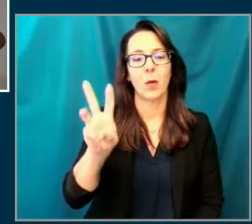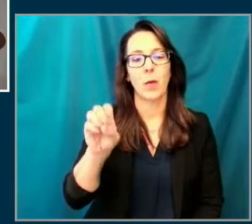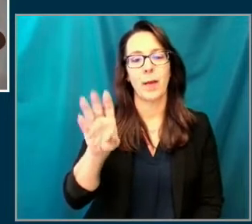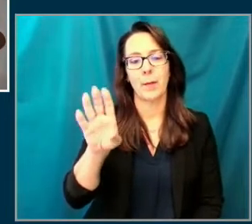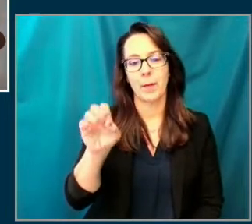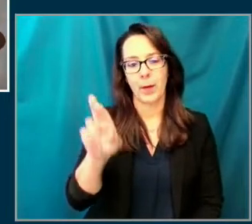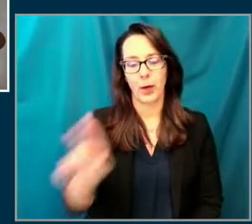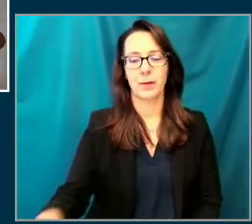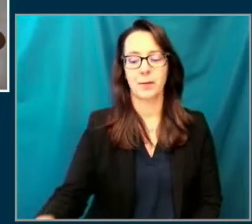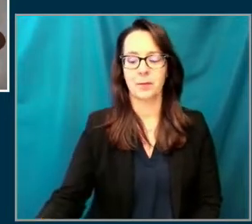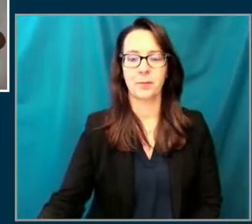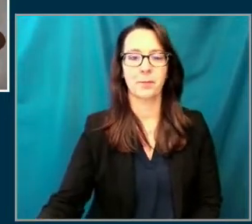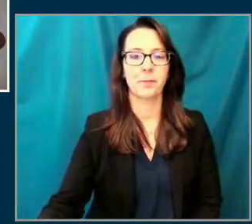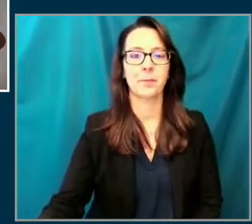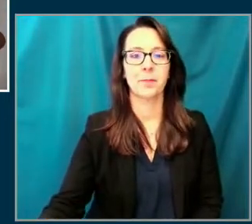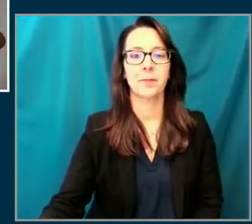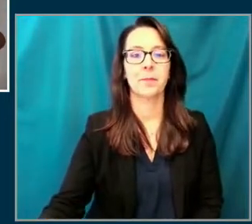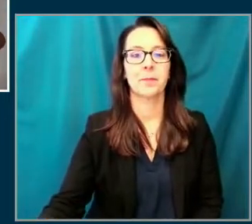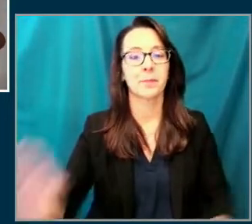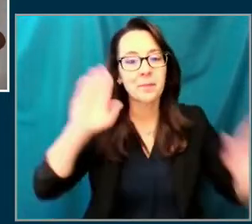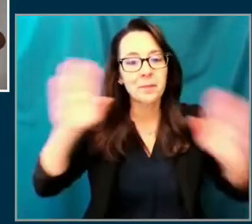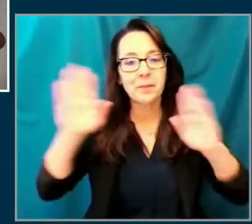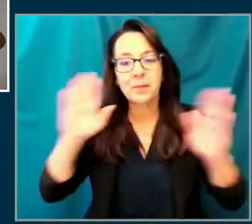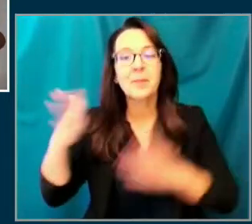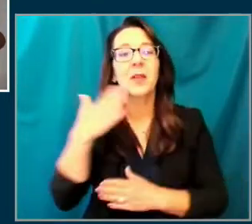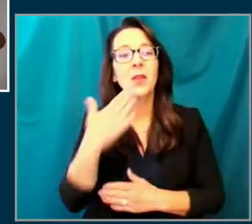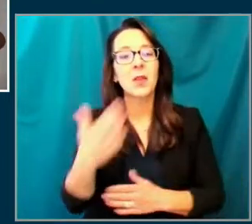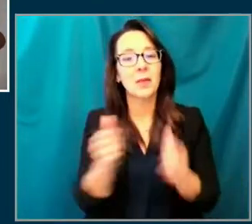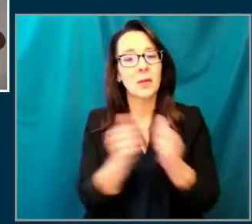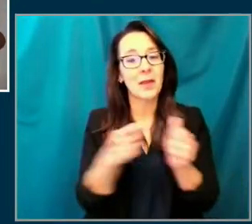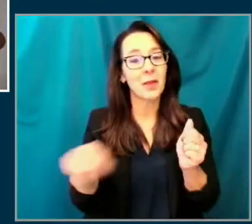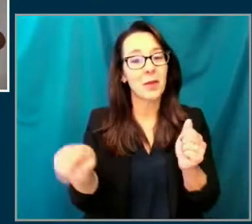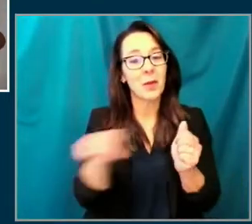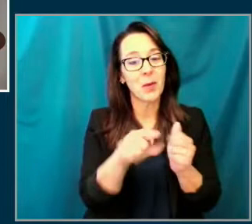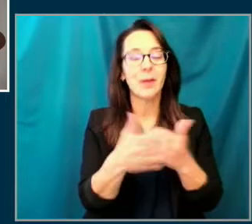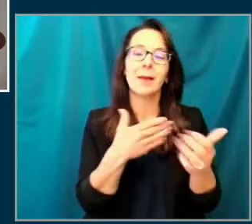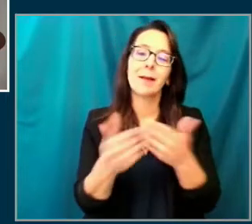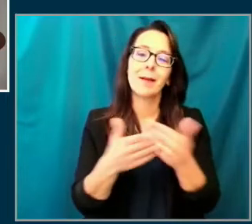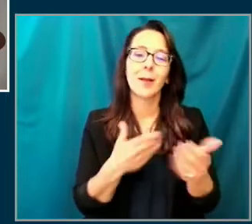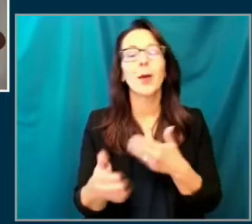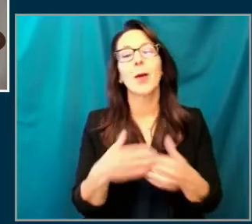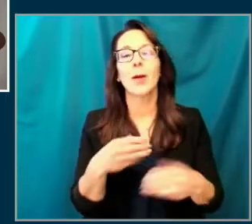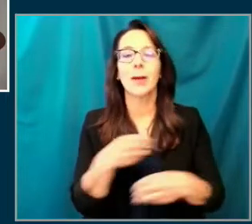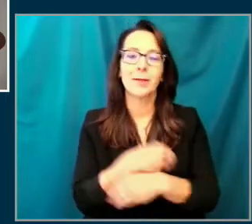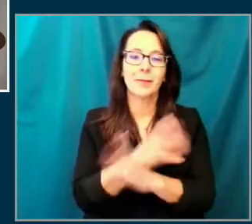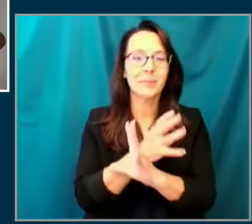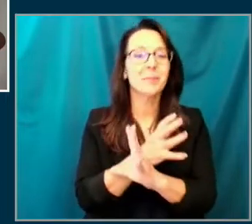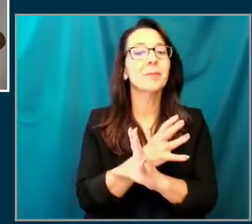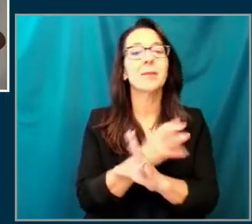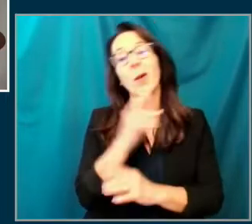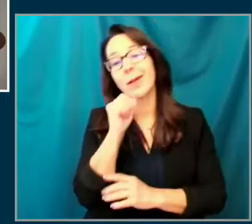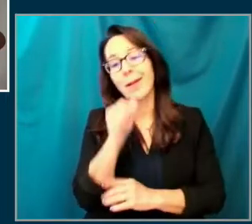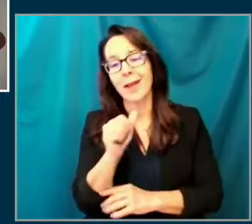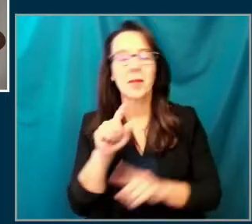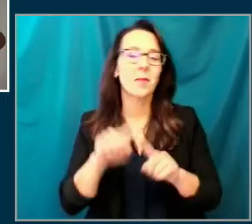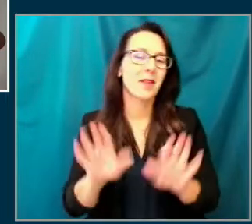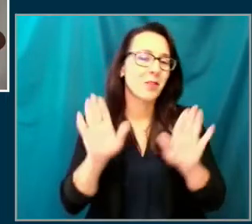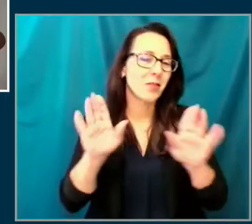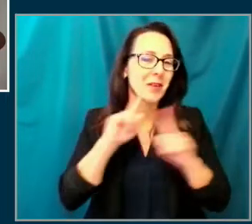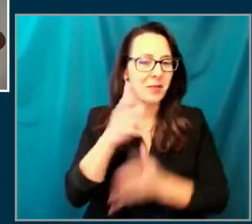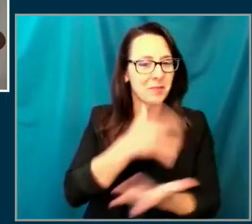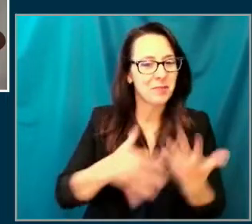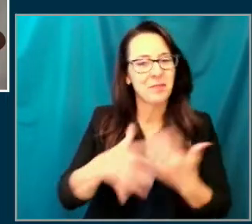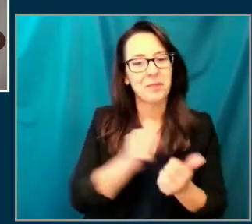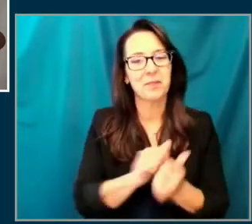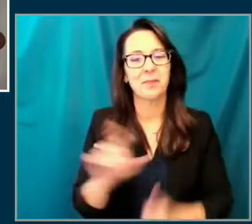Fellow Democrats, it is good to be with you, even whether it's virtual or not, but it's always great to be among Democrats. I am